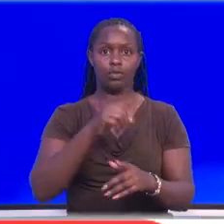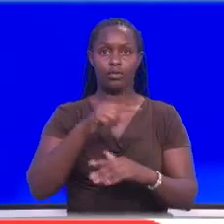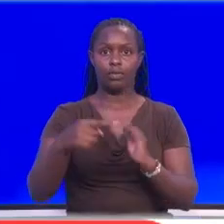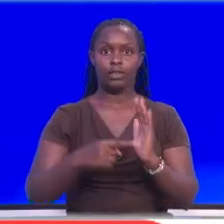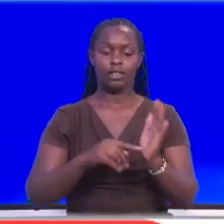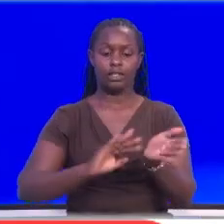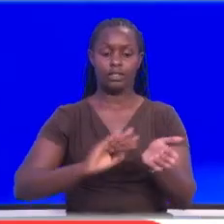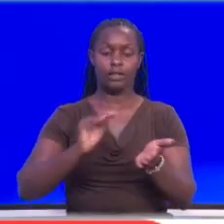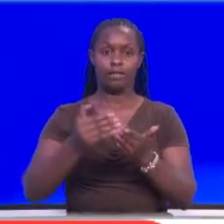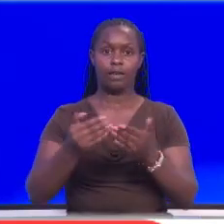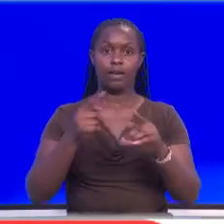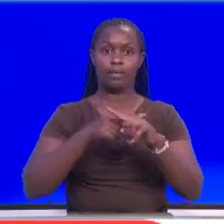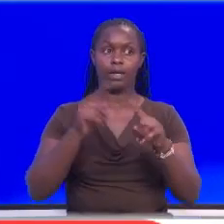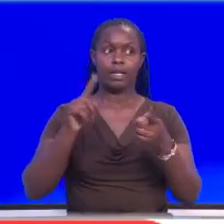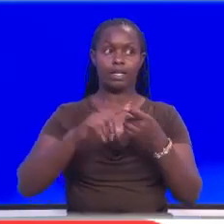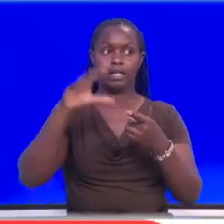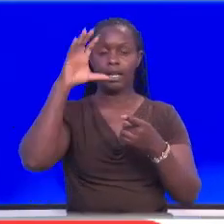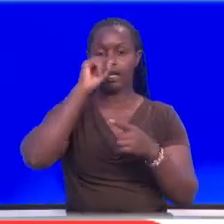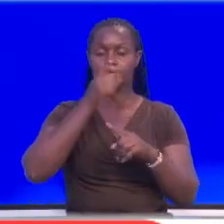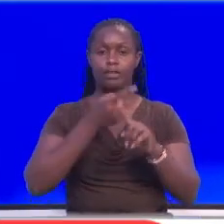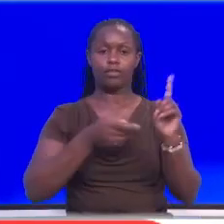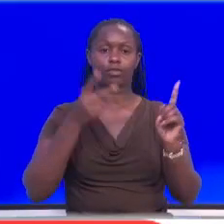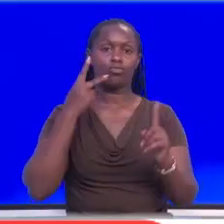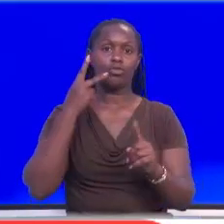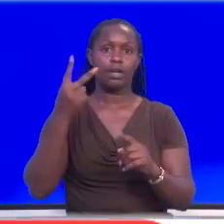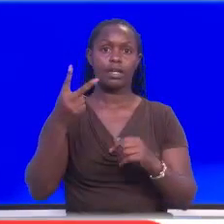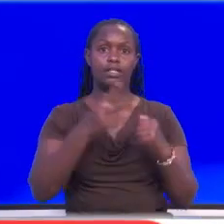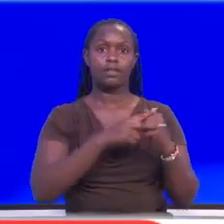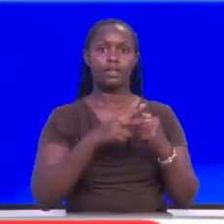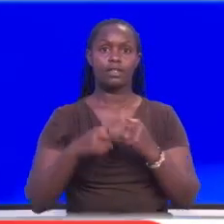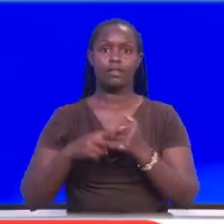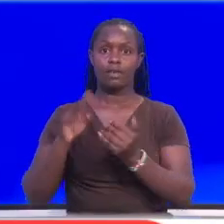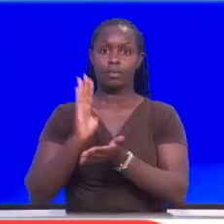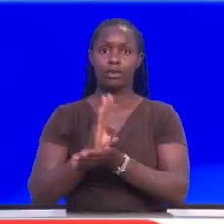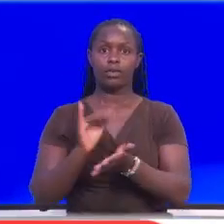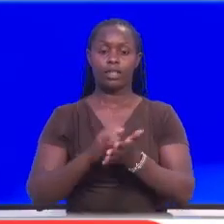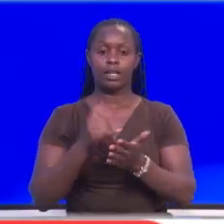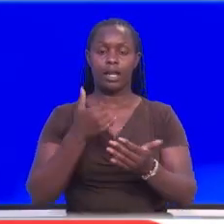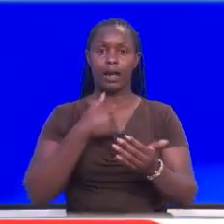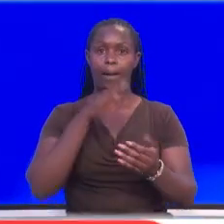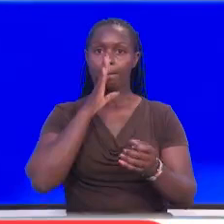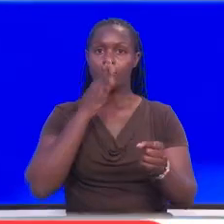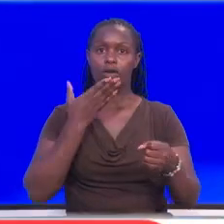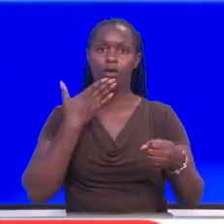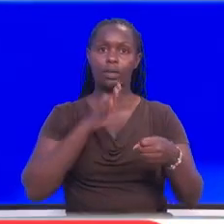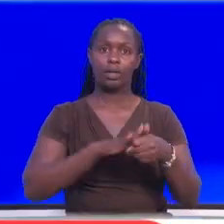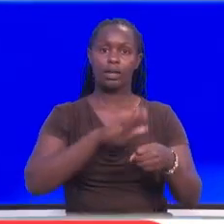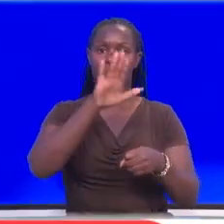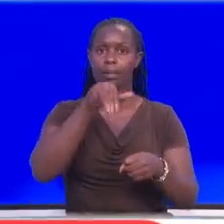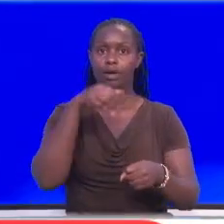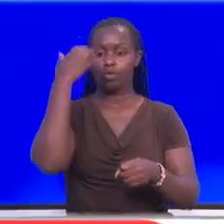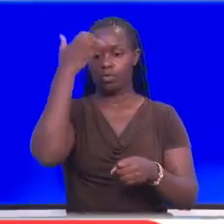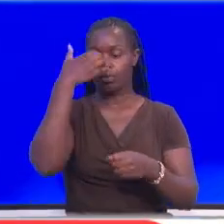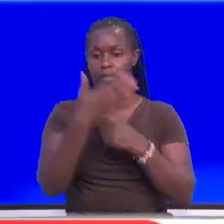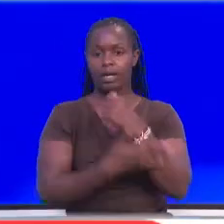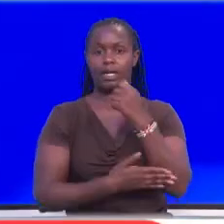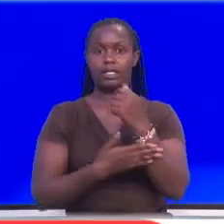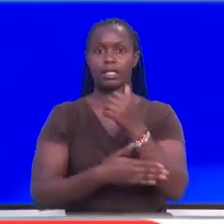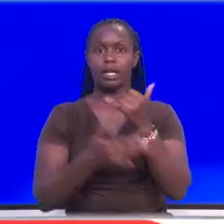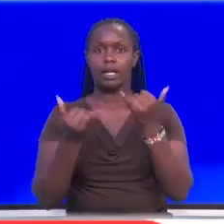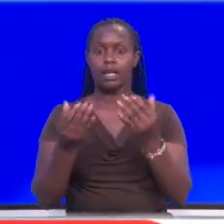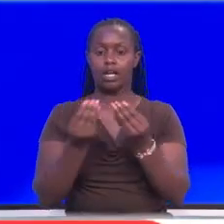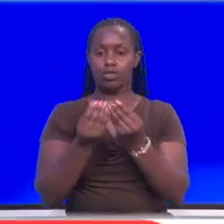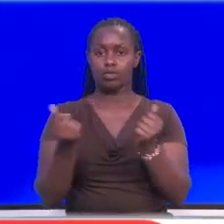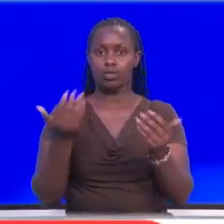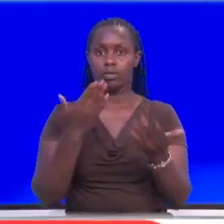funds. However, it lacks from the $277 billion that has been committed by European countries, and now the solution seems to